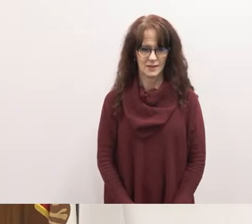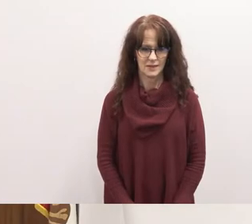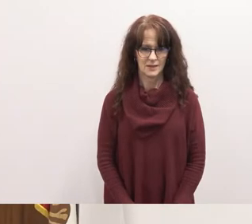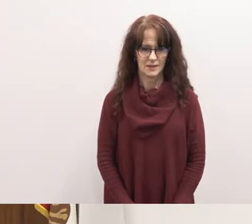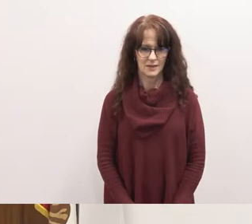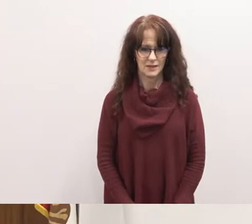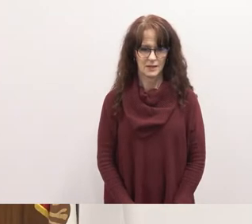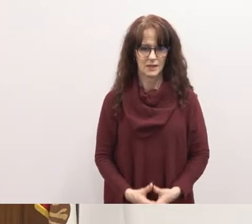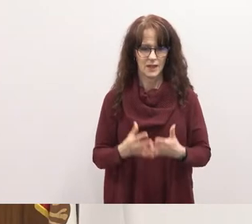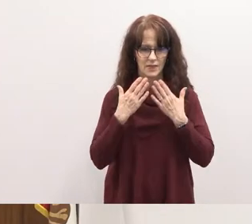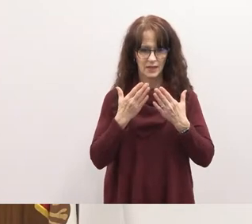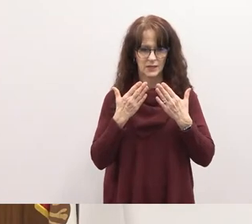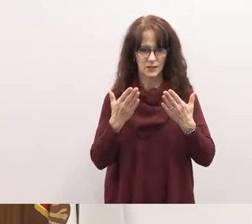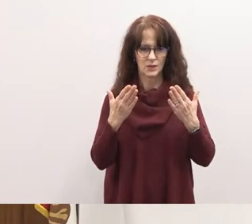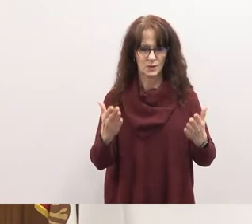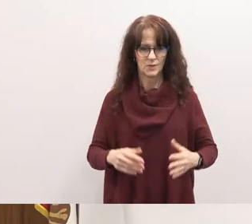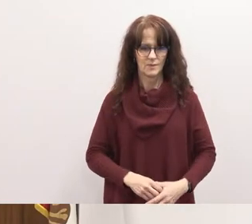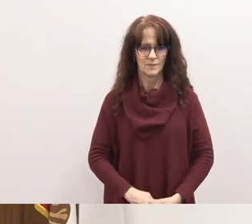apologies. Thank you.